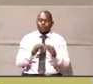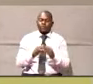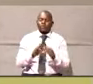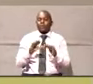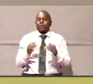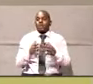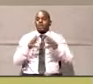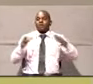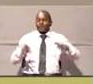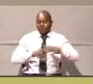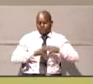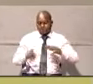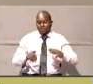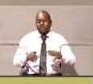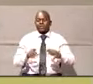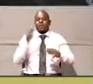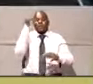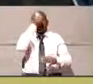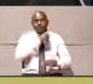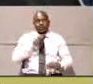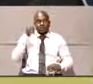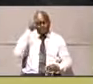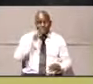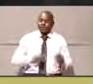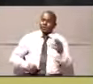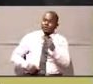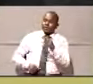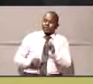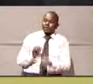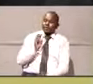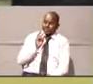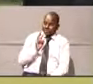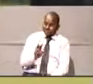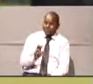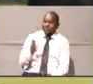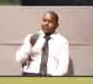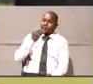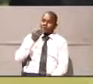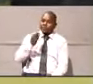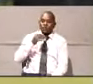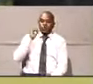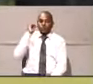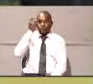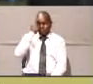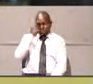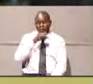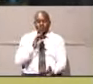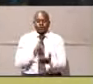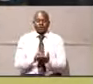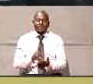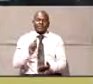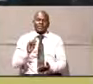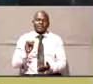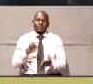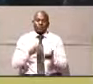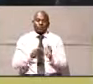the largest refugee settlement camp in Africa. And you can also say thank you to the government, to Dr. Dick Project,